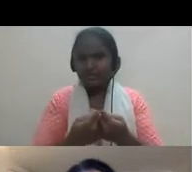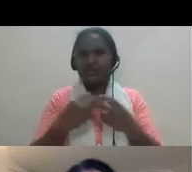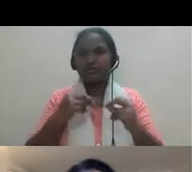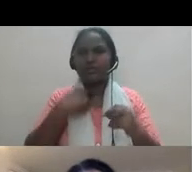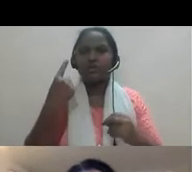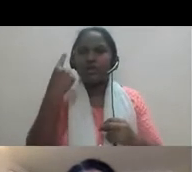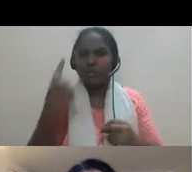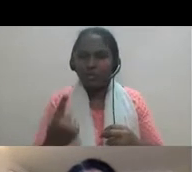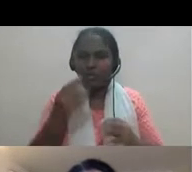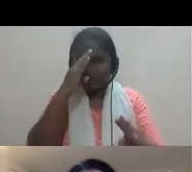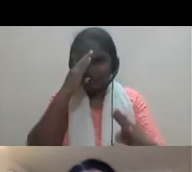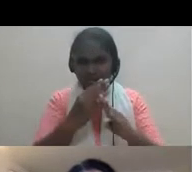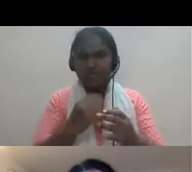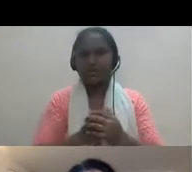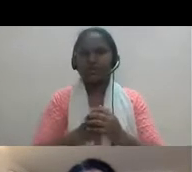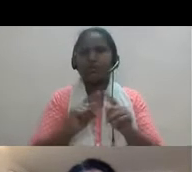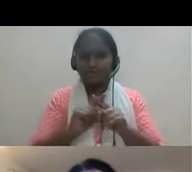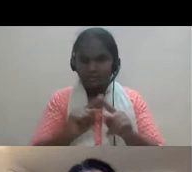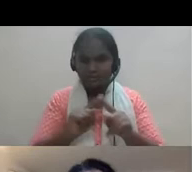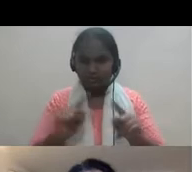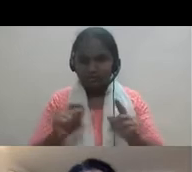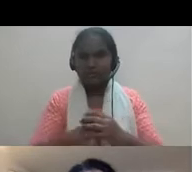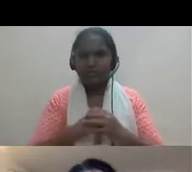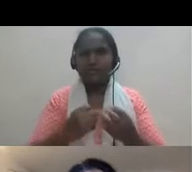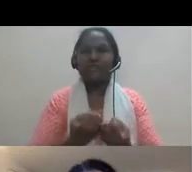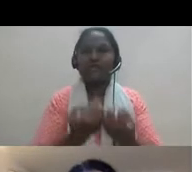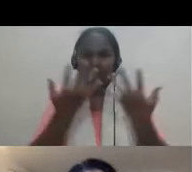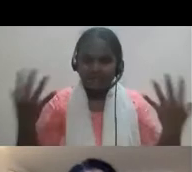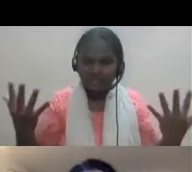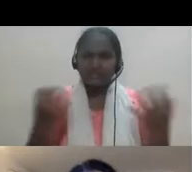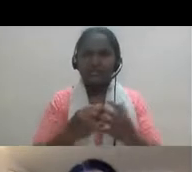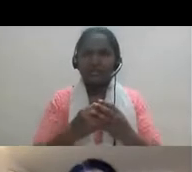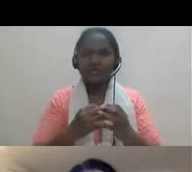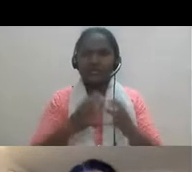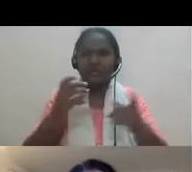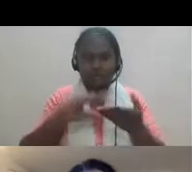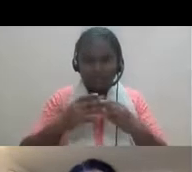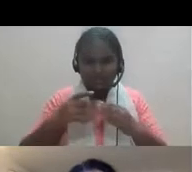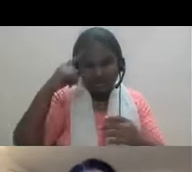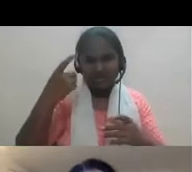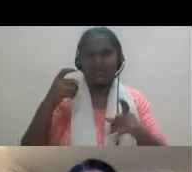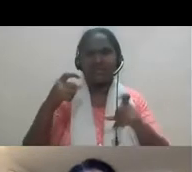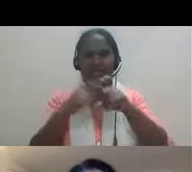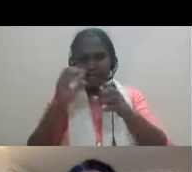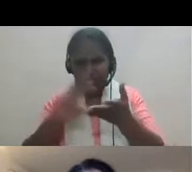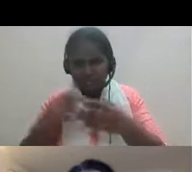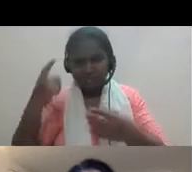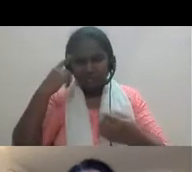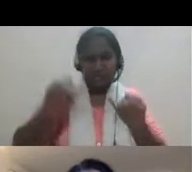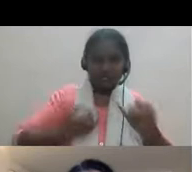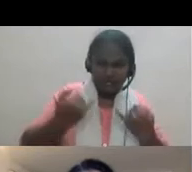just one director, but several rigorous, academic, and curious,